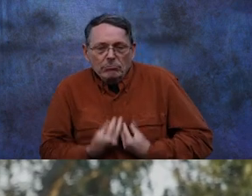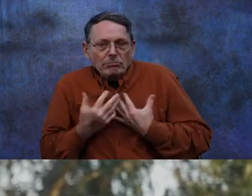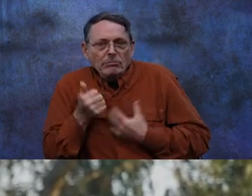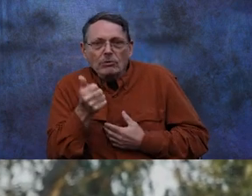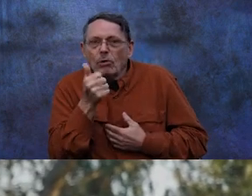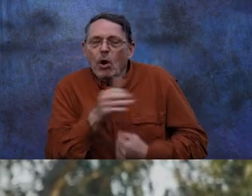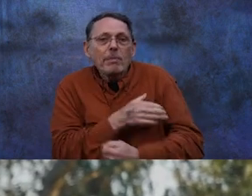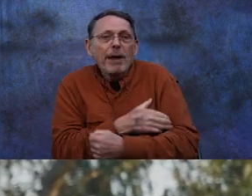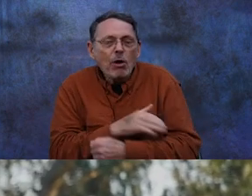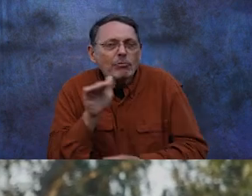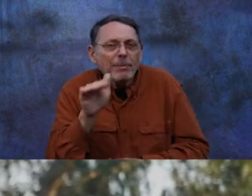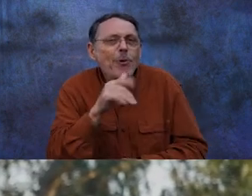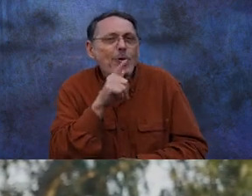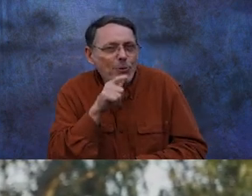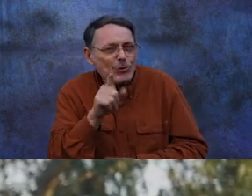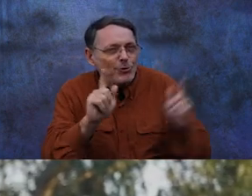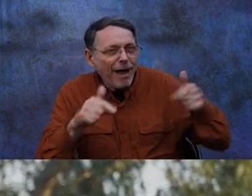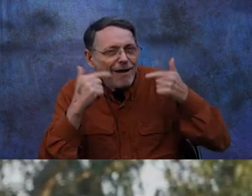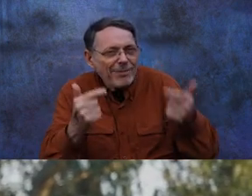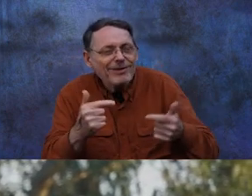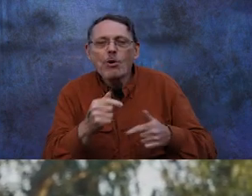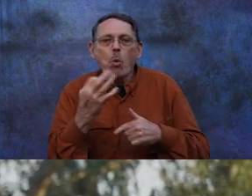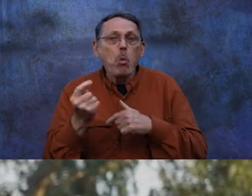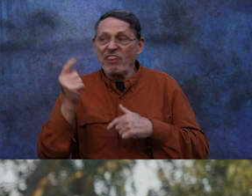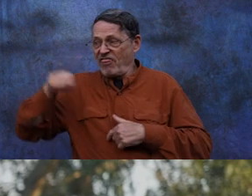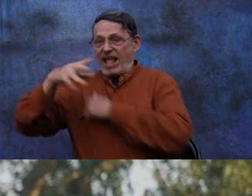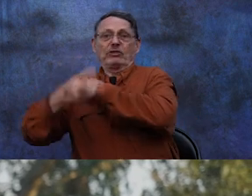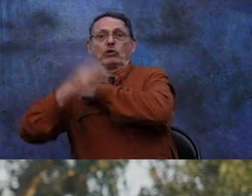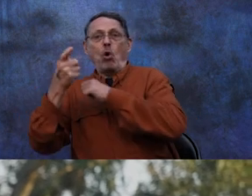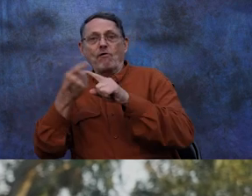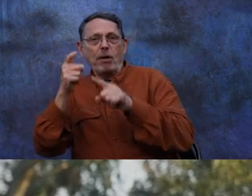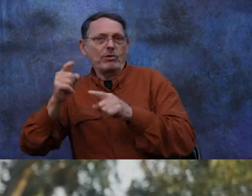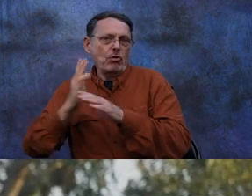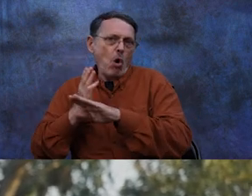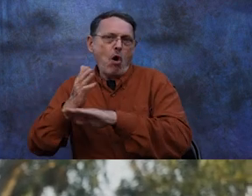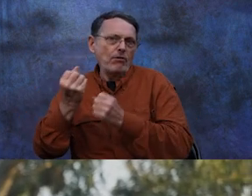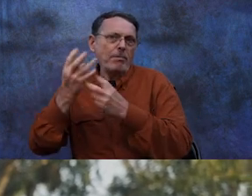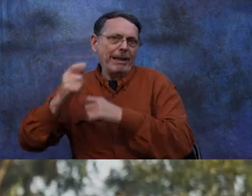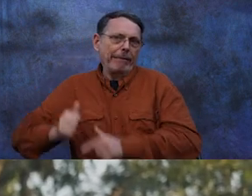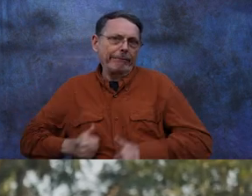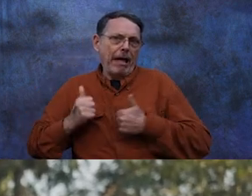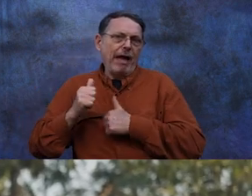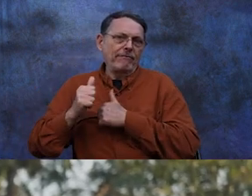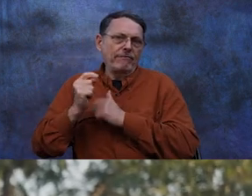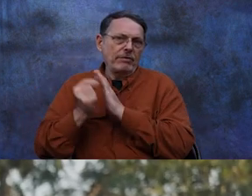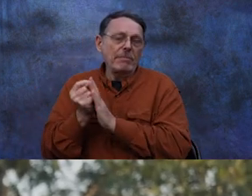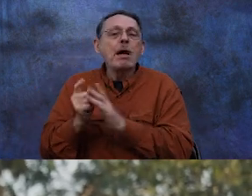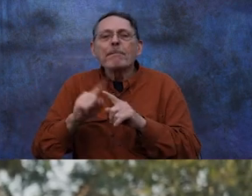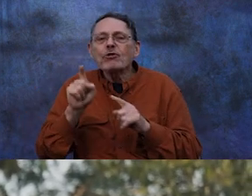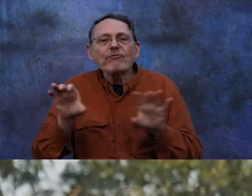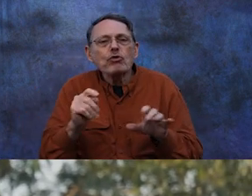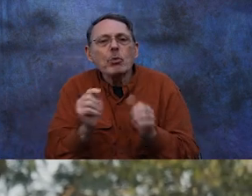power, remind you of who you've always been, what was stolen from you so many lifetimes. But you have to do that with